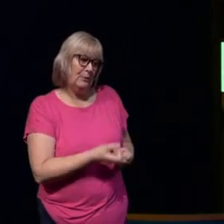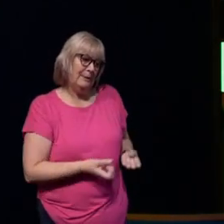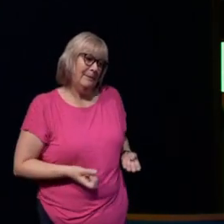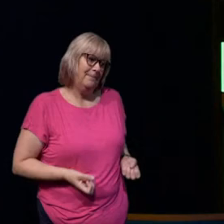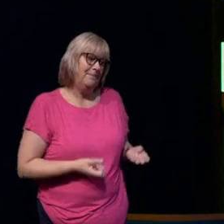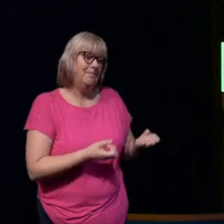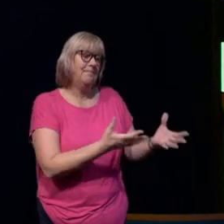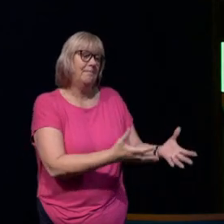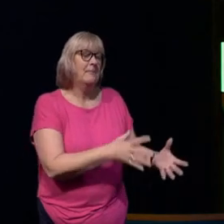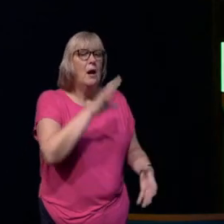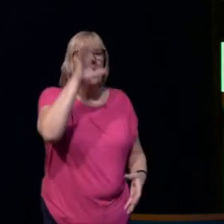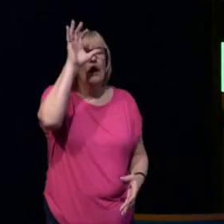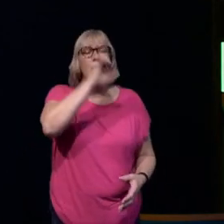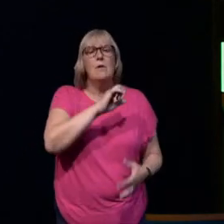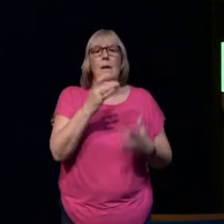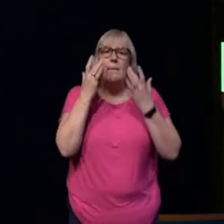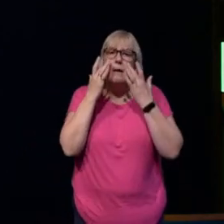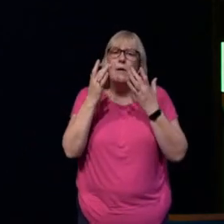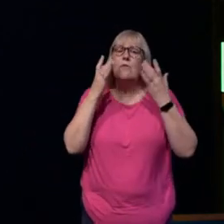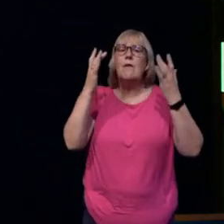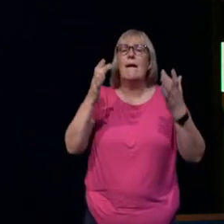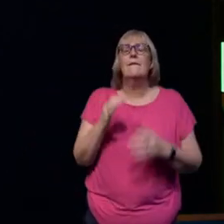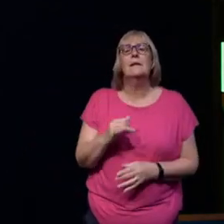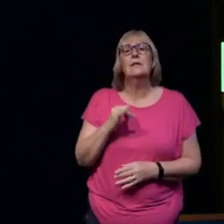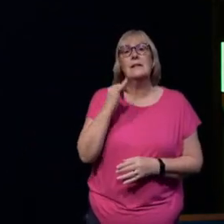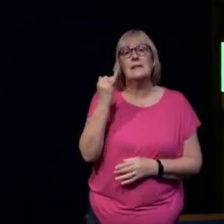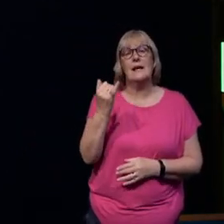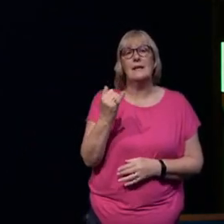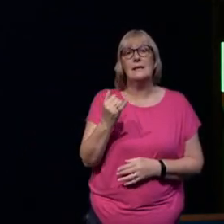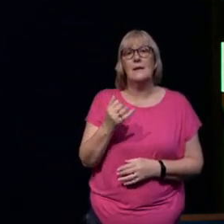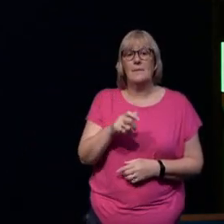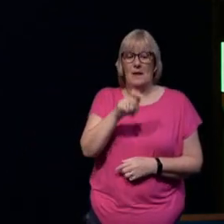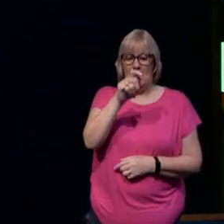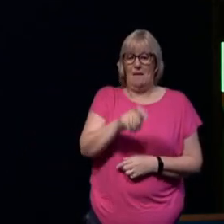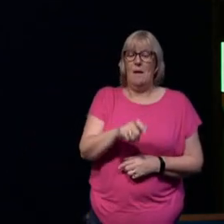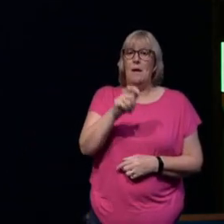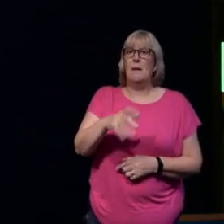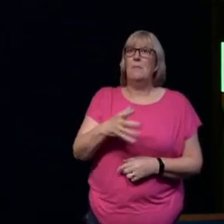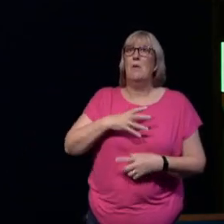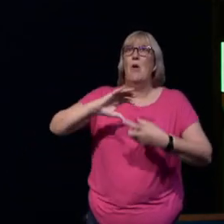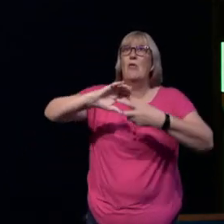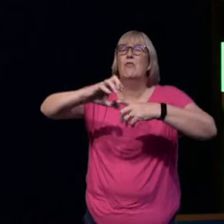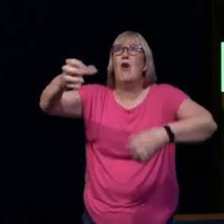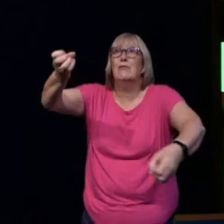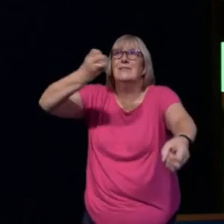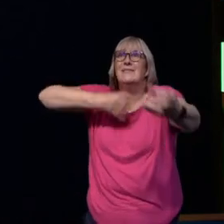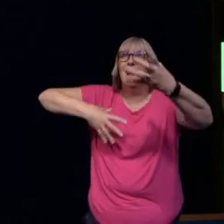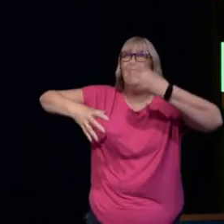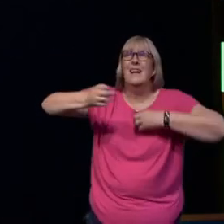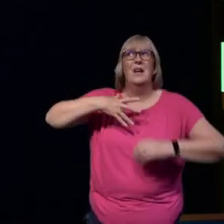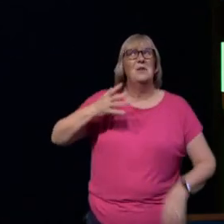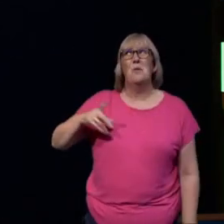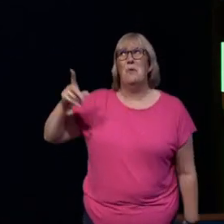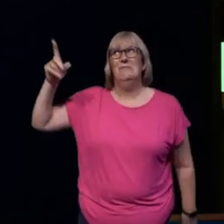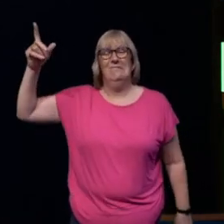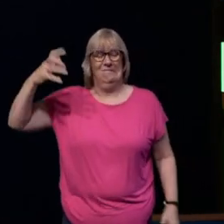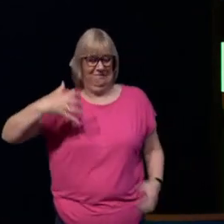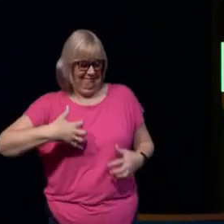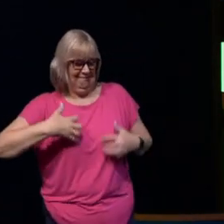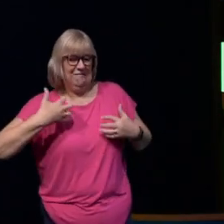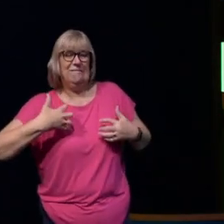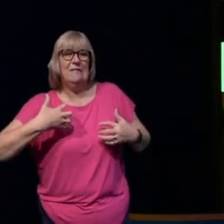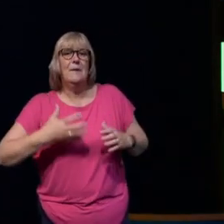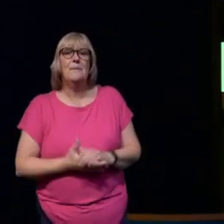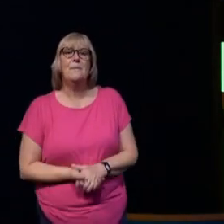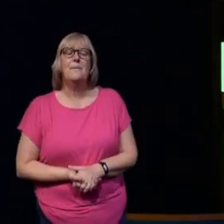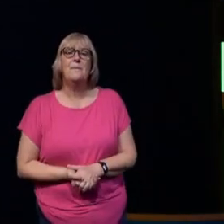Don't forget Revelation 6, men cry out for the rocks to fall on them rather than face the wrath of the Lamb. But nevertheless, we are warned that if